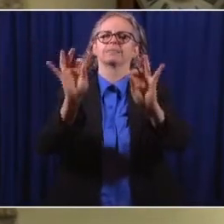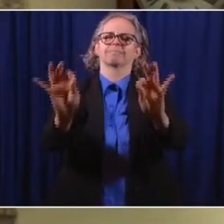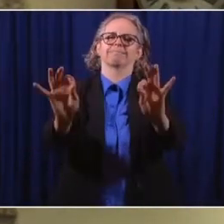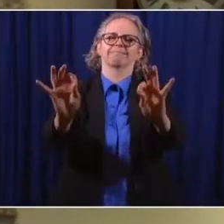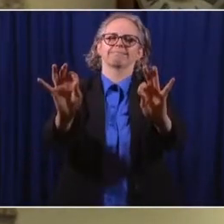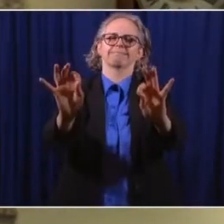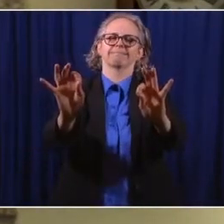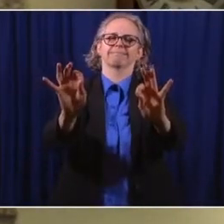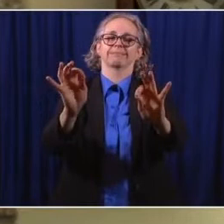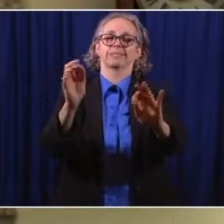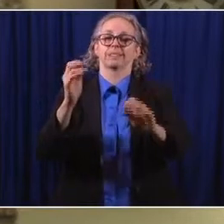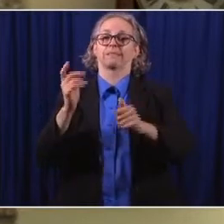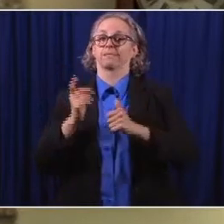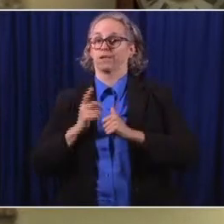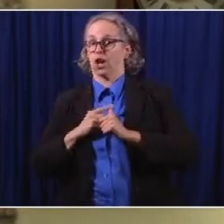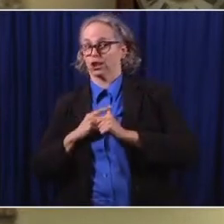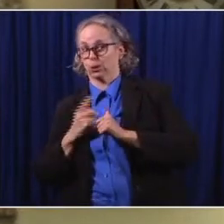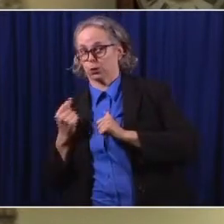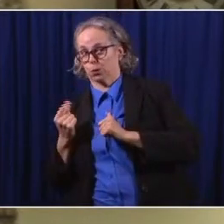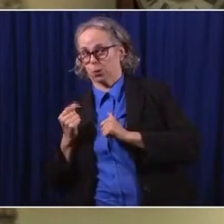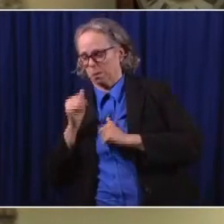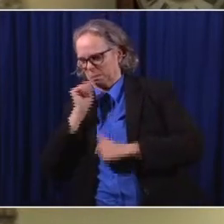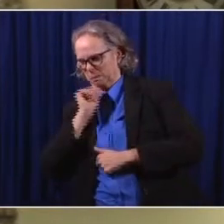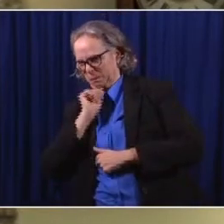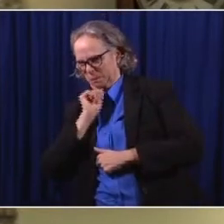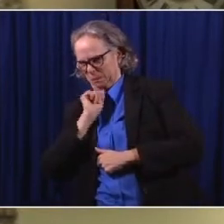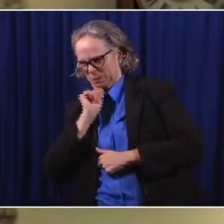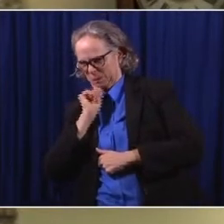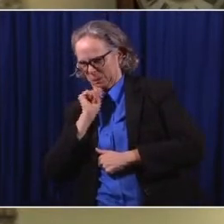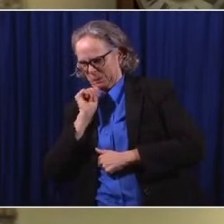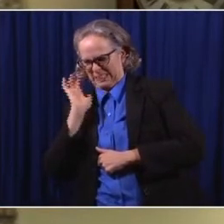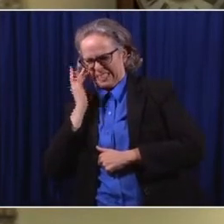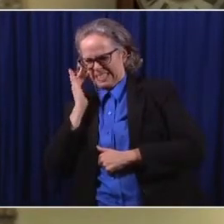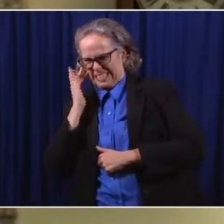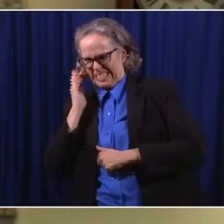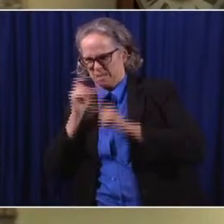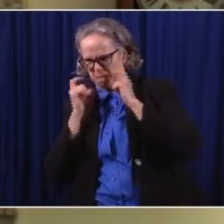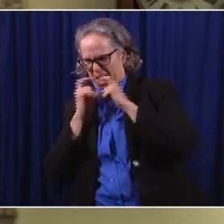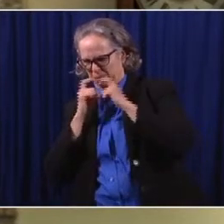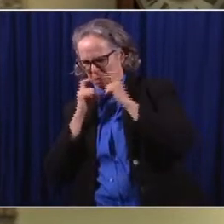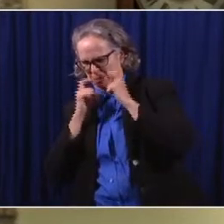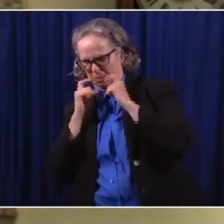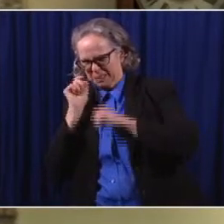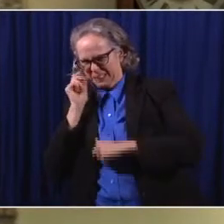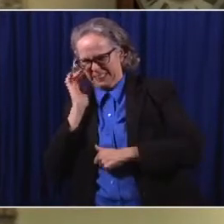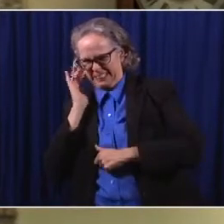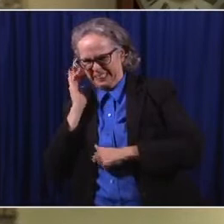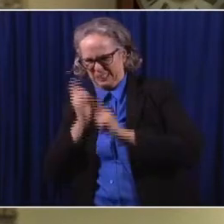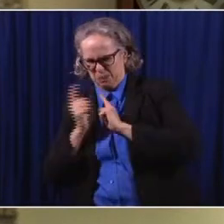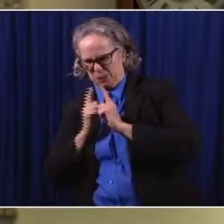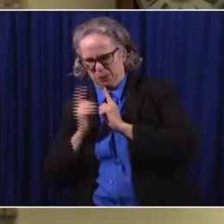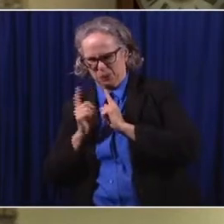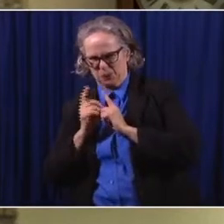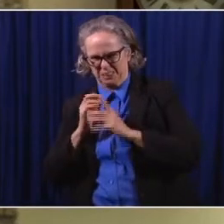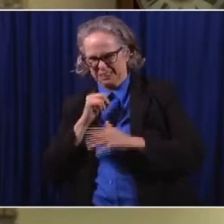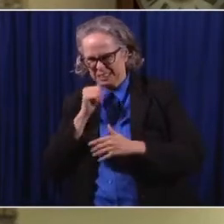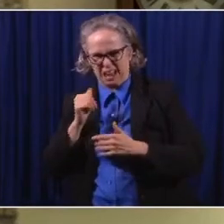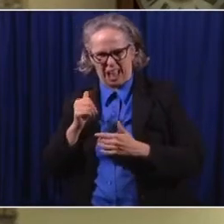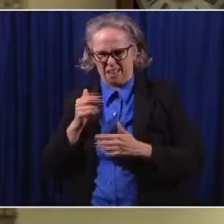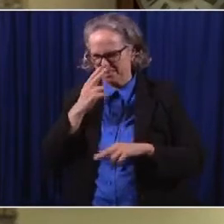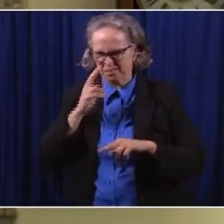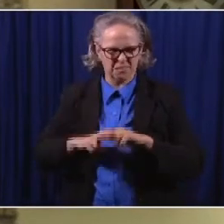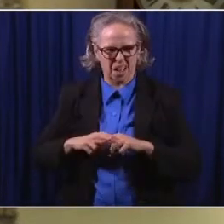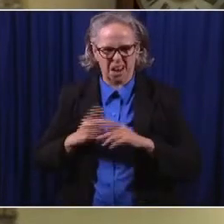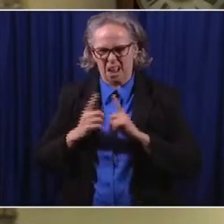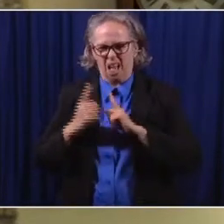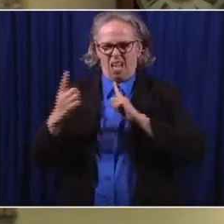the annoyance of wearing a mask and the inconvenience of staying away from distance from people and doing